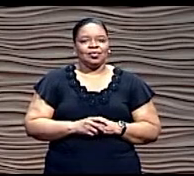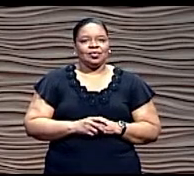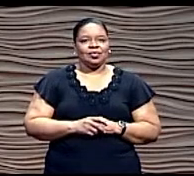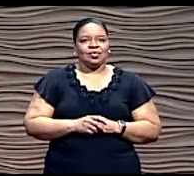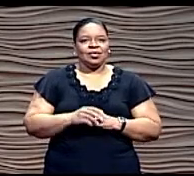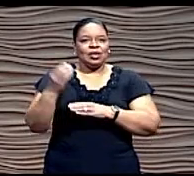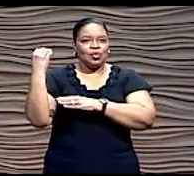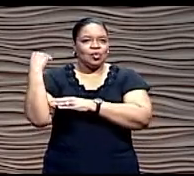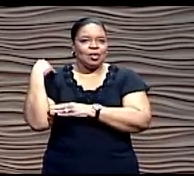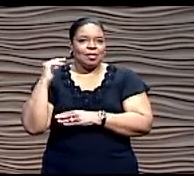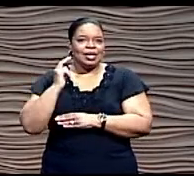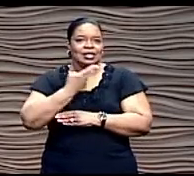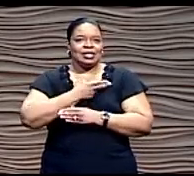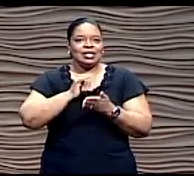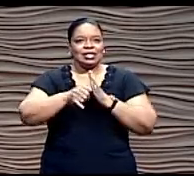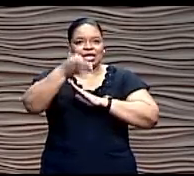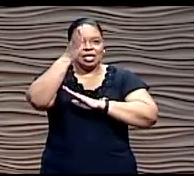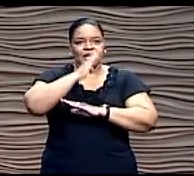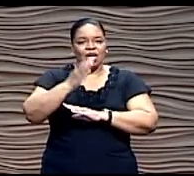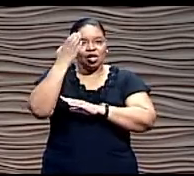And reminds us that God knows all.